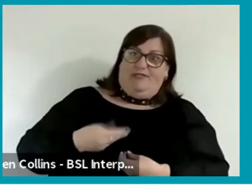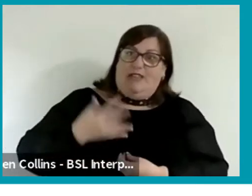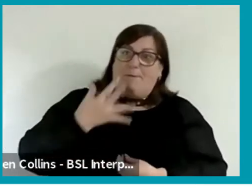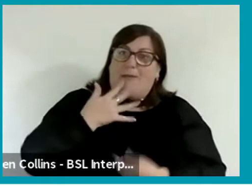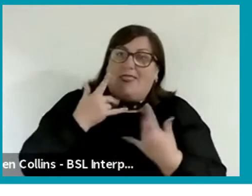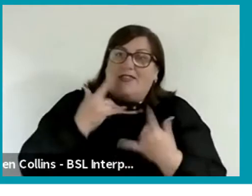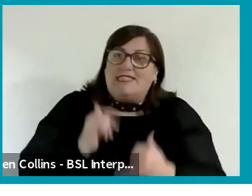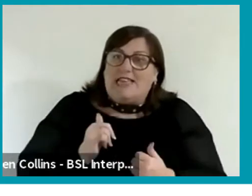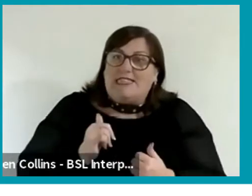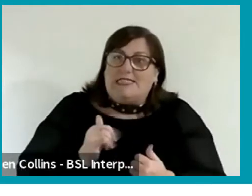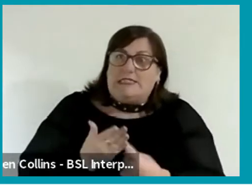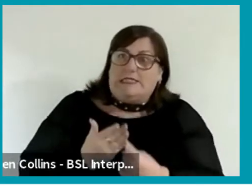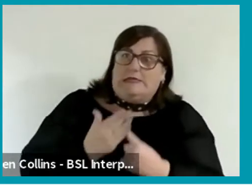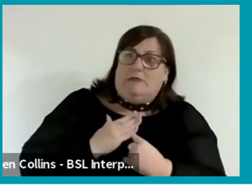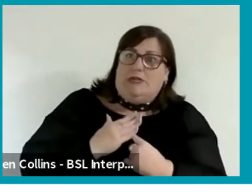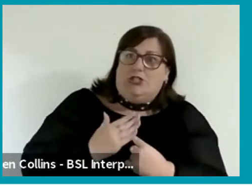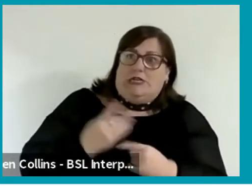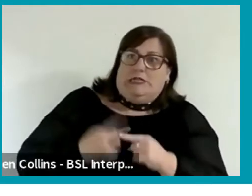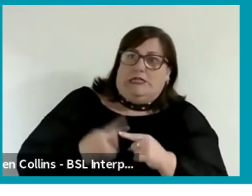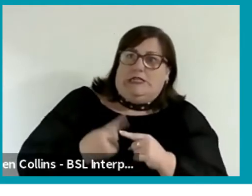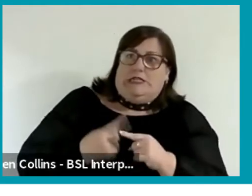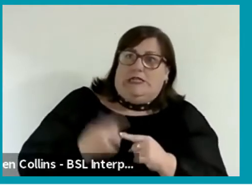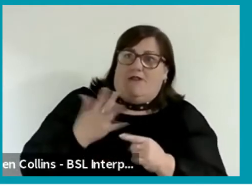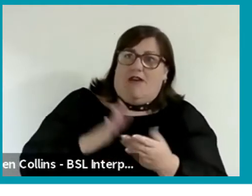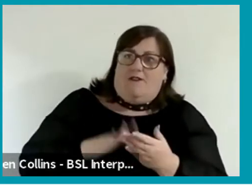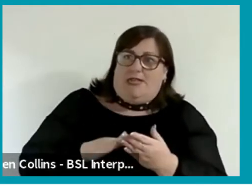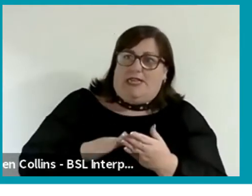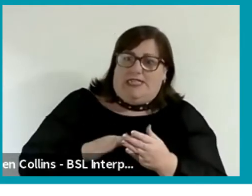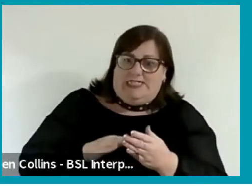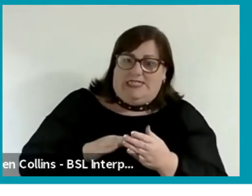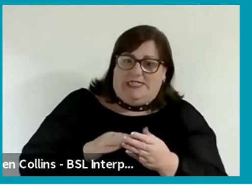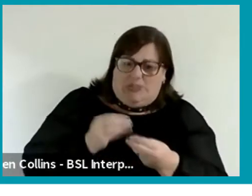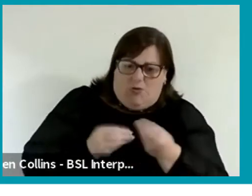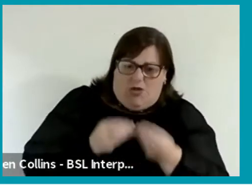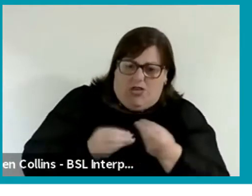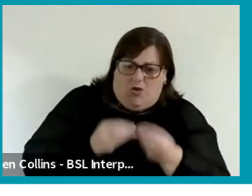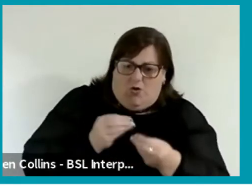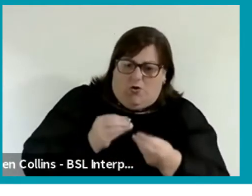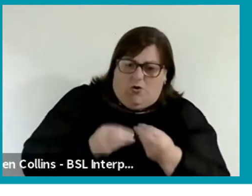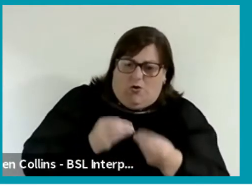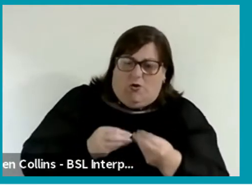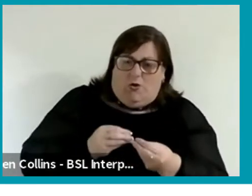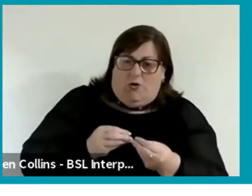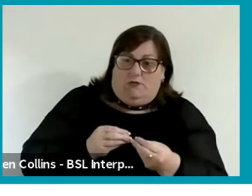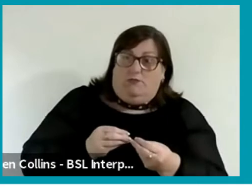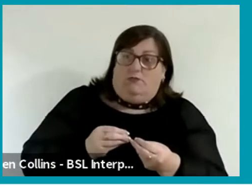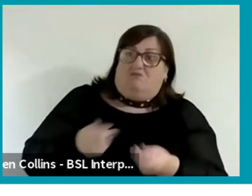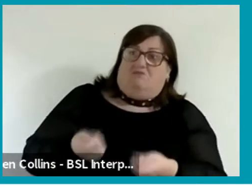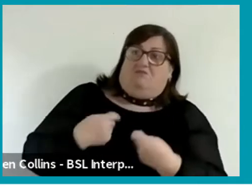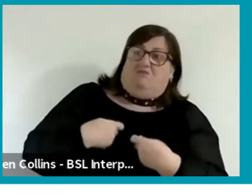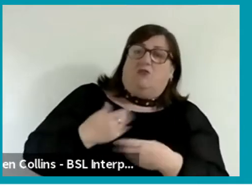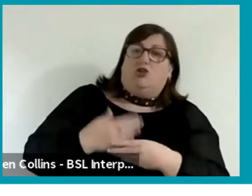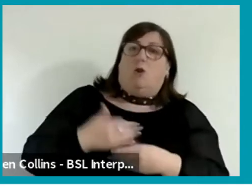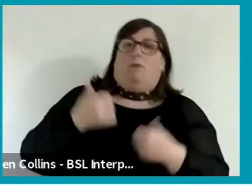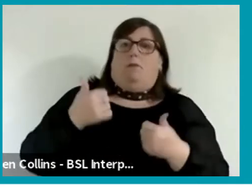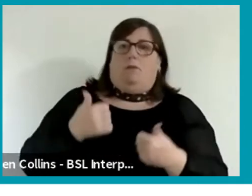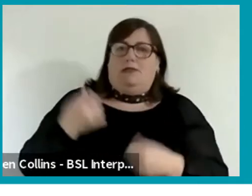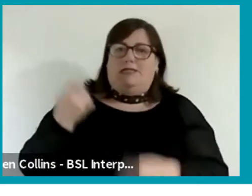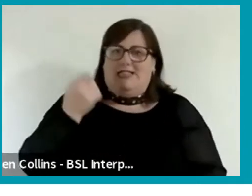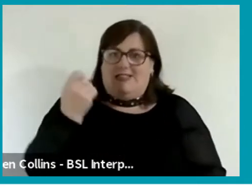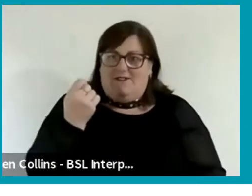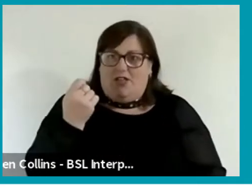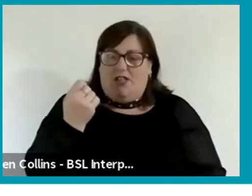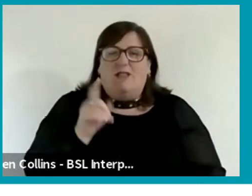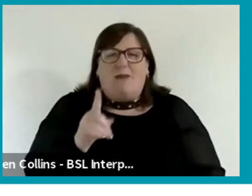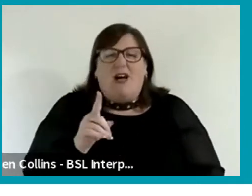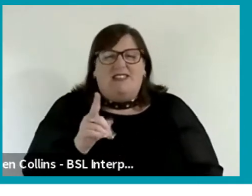do, and then asked me some questions. I got the job, and the culture is very much the same. Well, it's evolved since